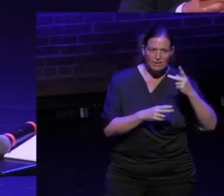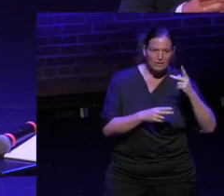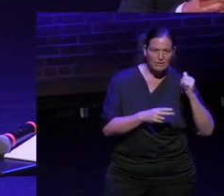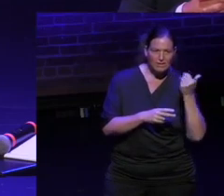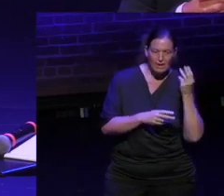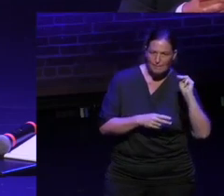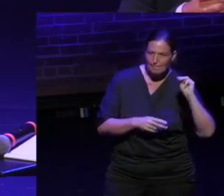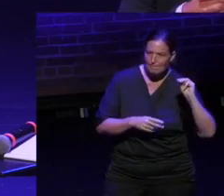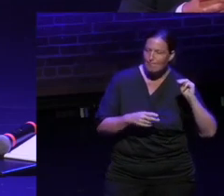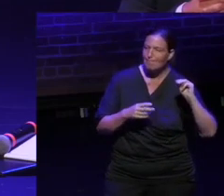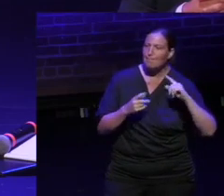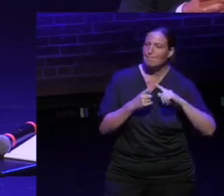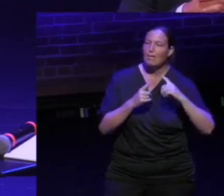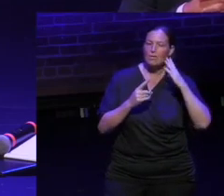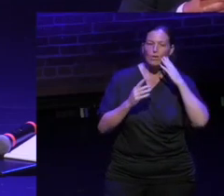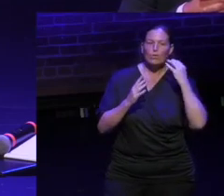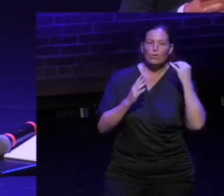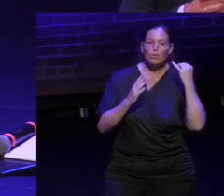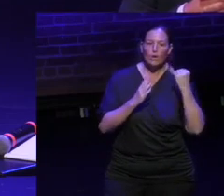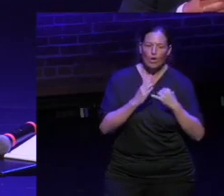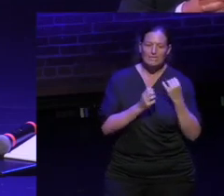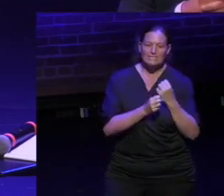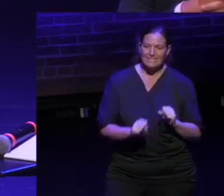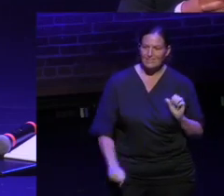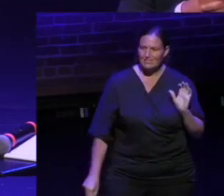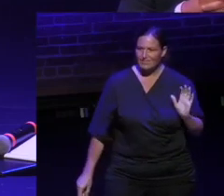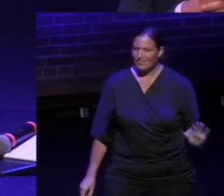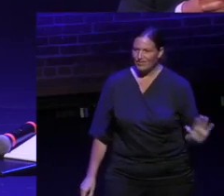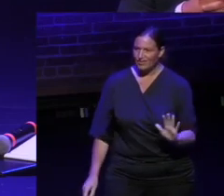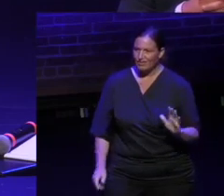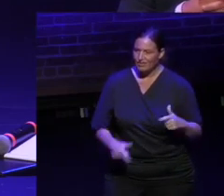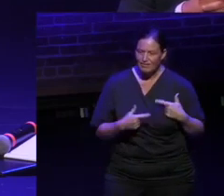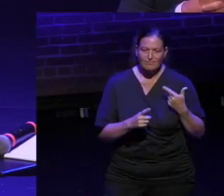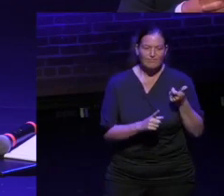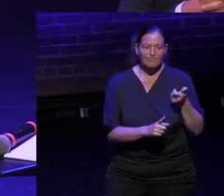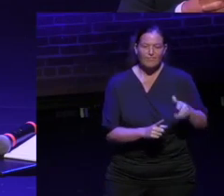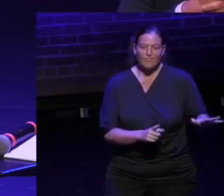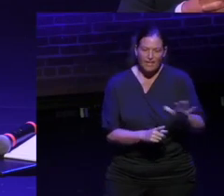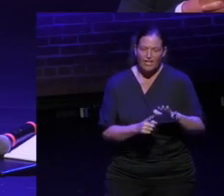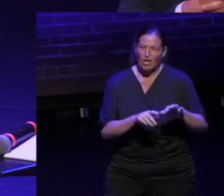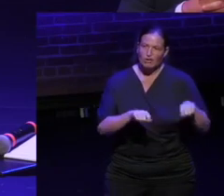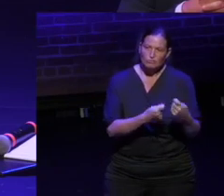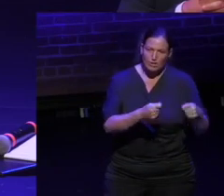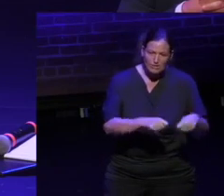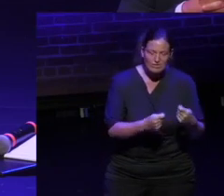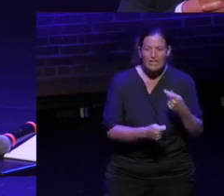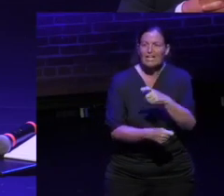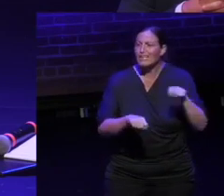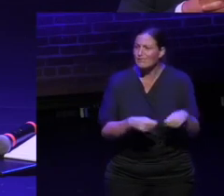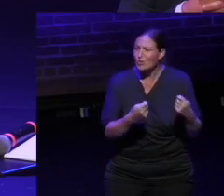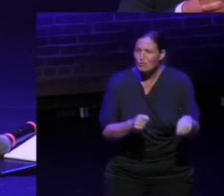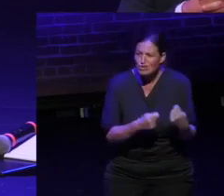pronouns, I know that art saved their life. They are a photographer. They are crocheting. He crocheted